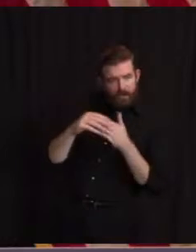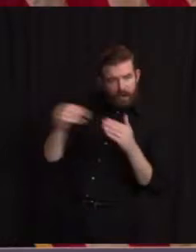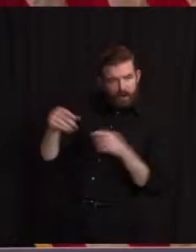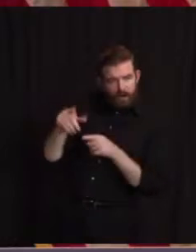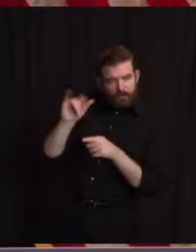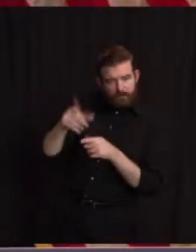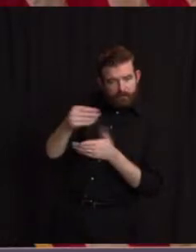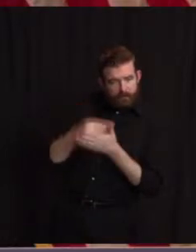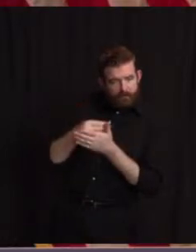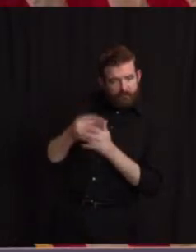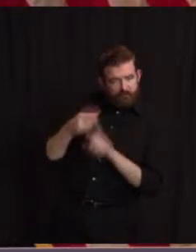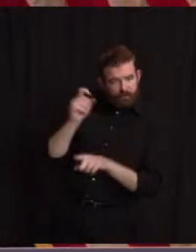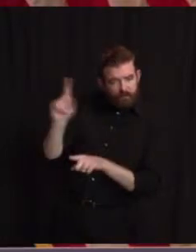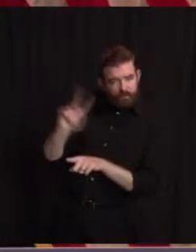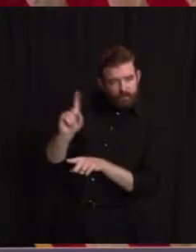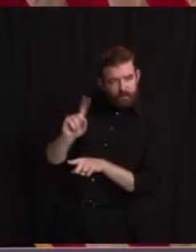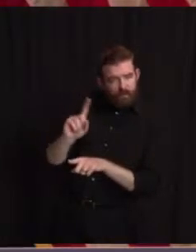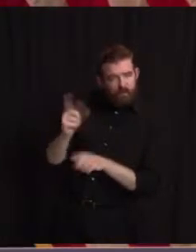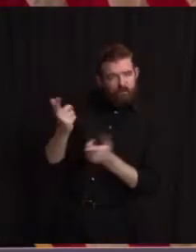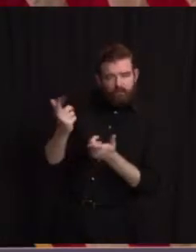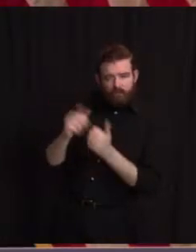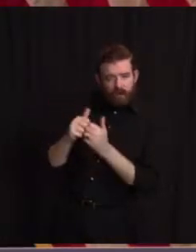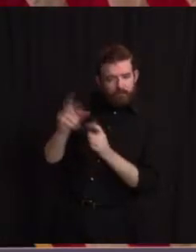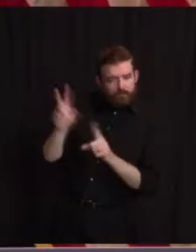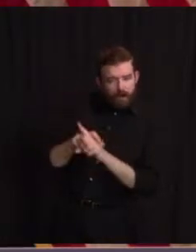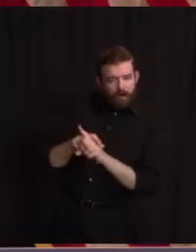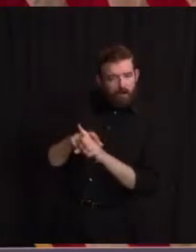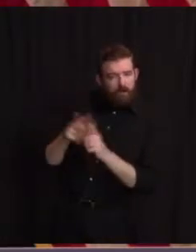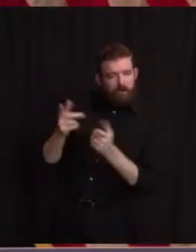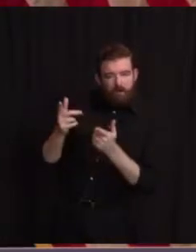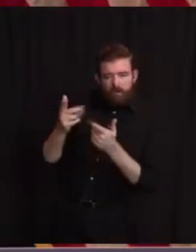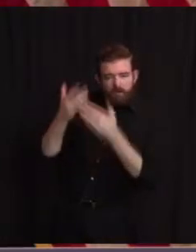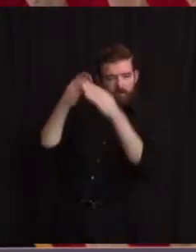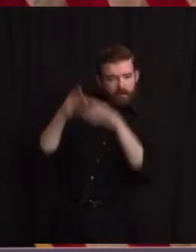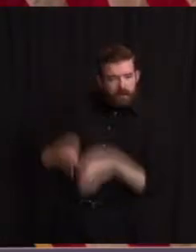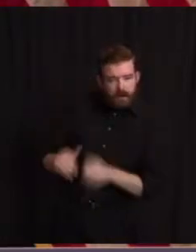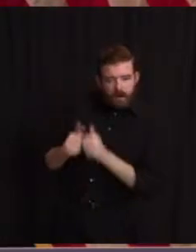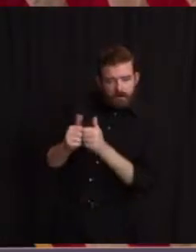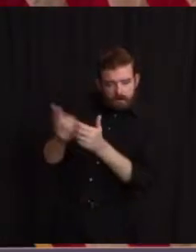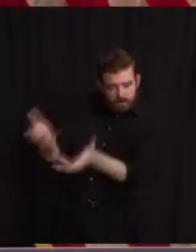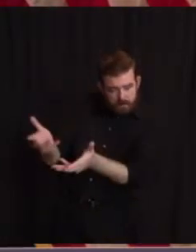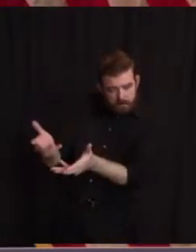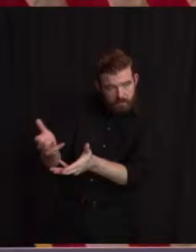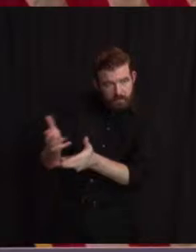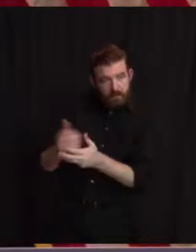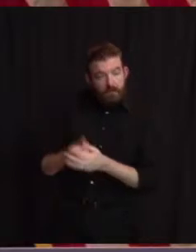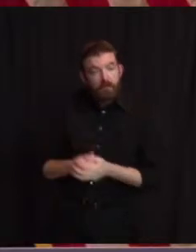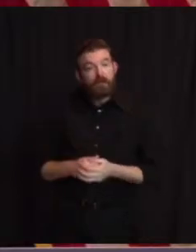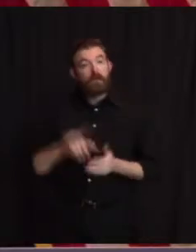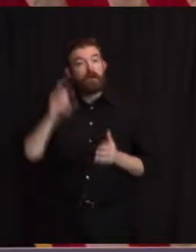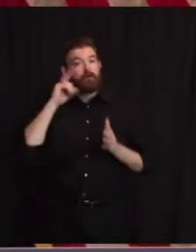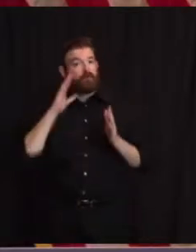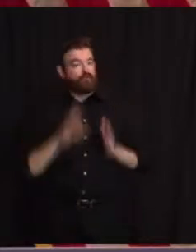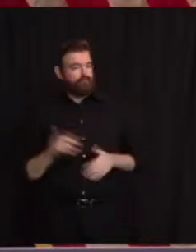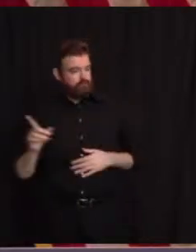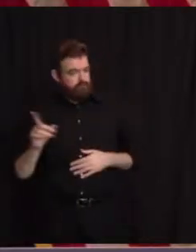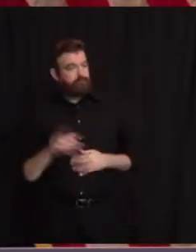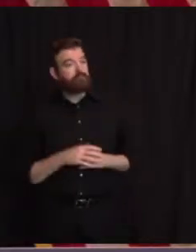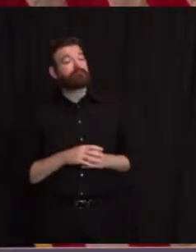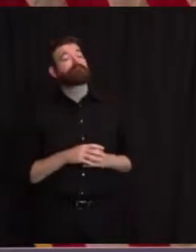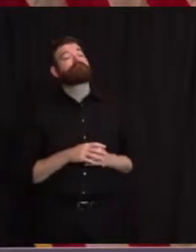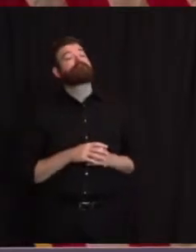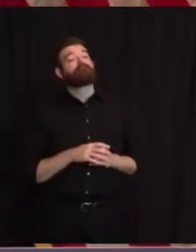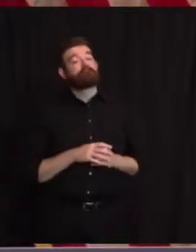applies, and how that breaks down exactly? The only thing I would say, Liz, Elise,